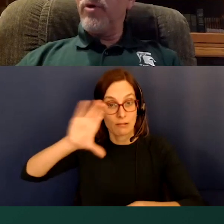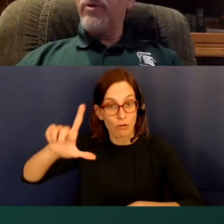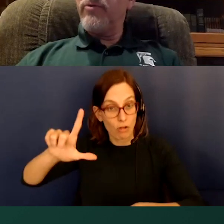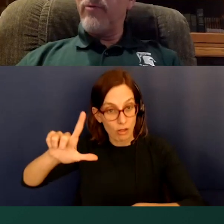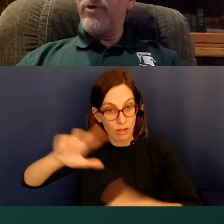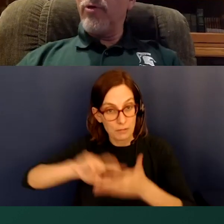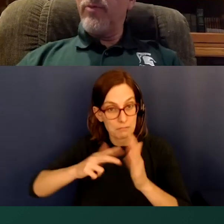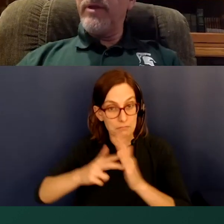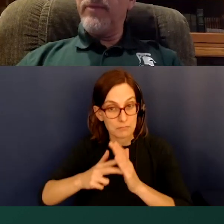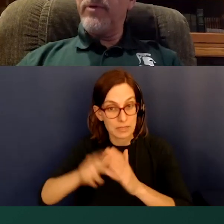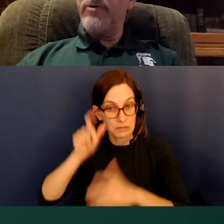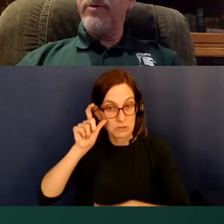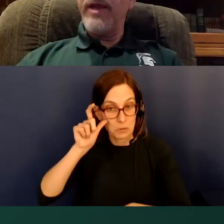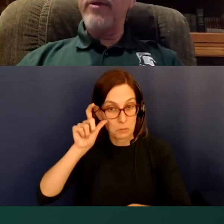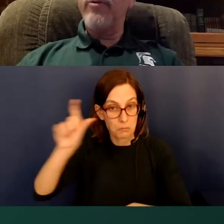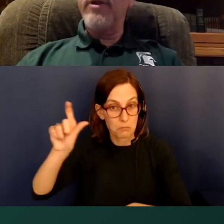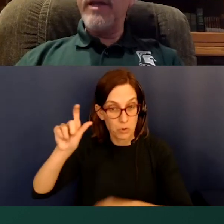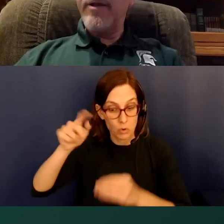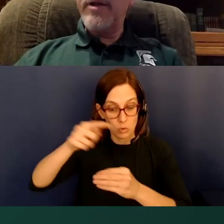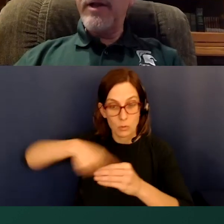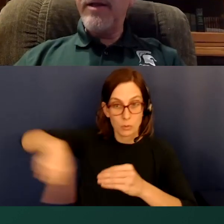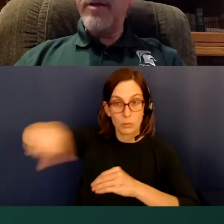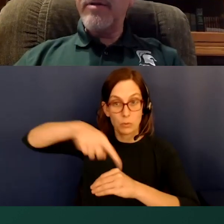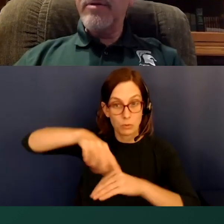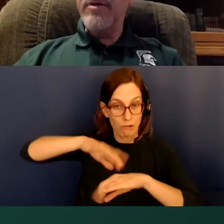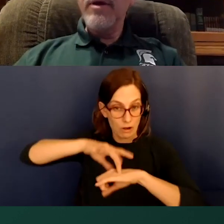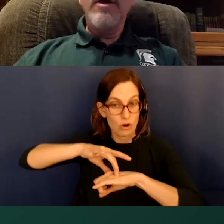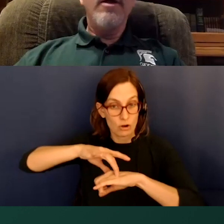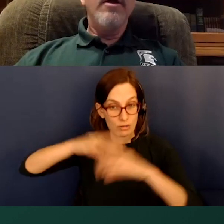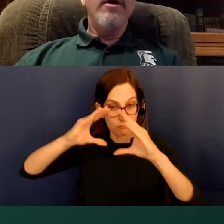moon's orbit around the Earth be elliptical? The answer is yes, it is.